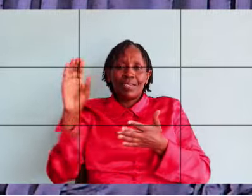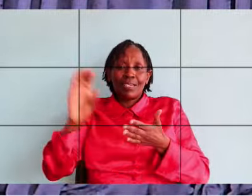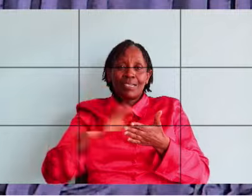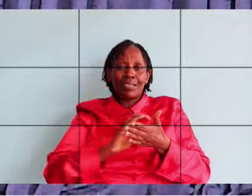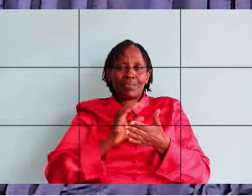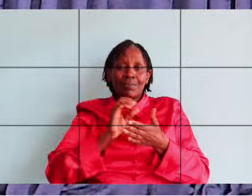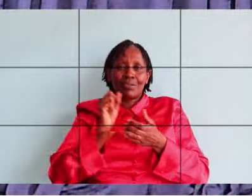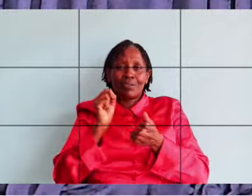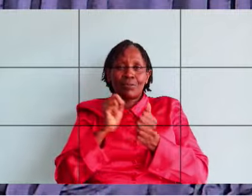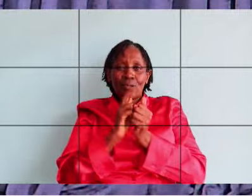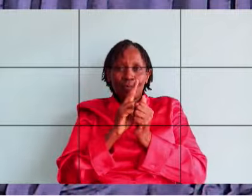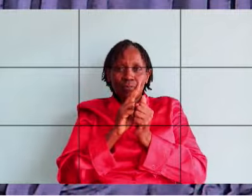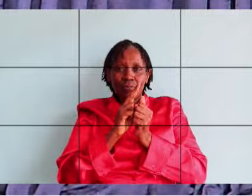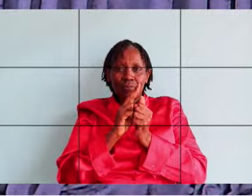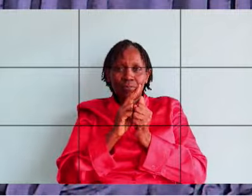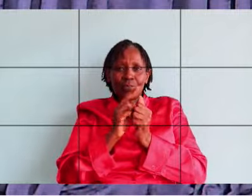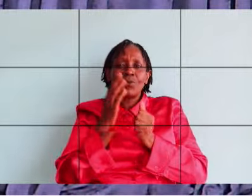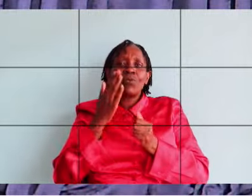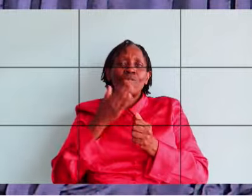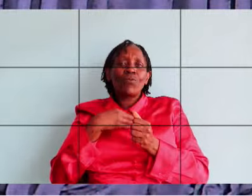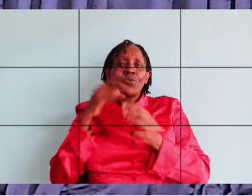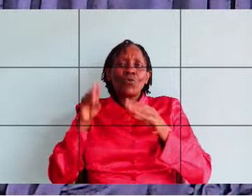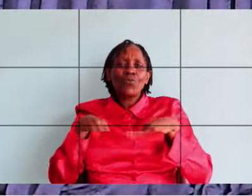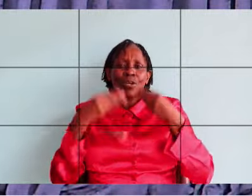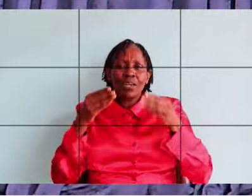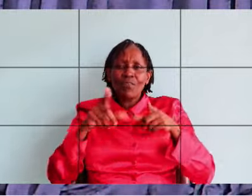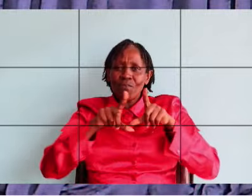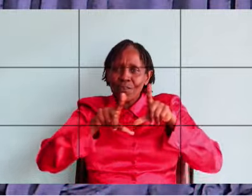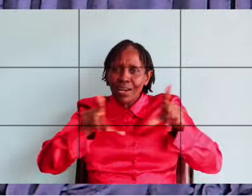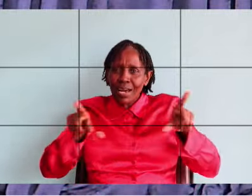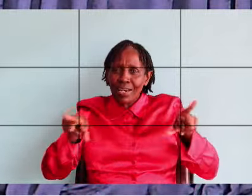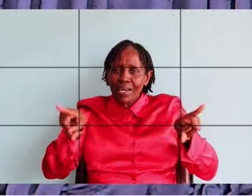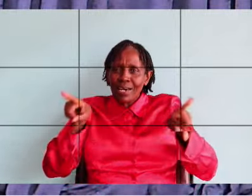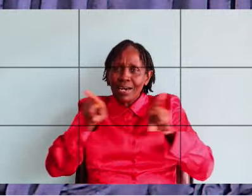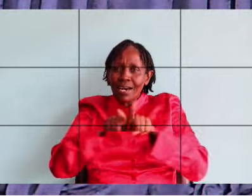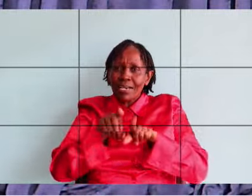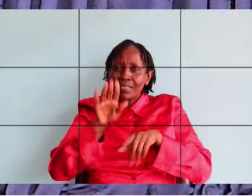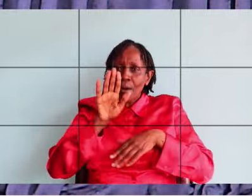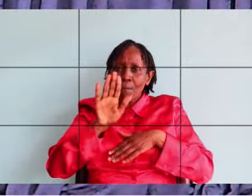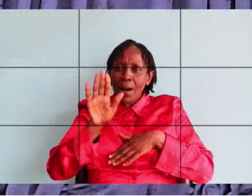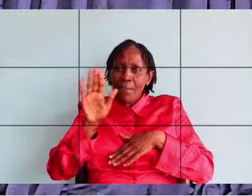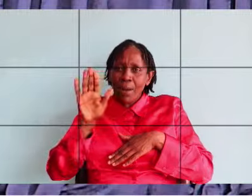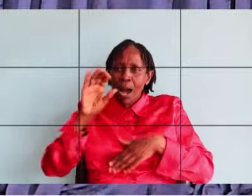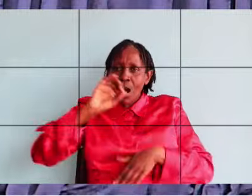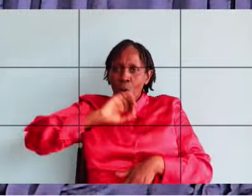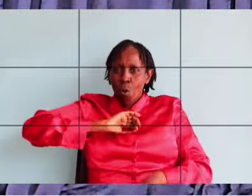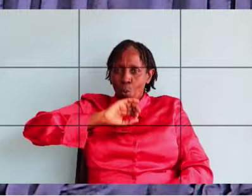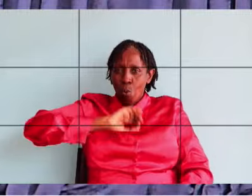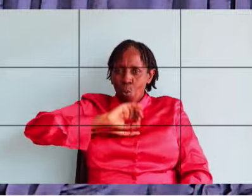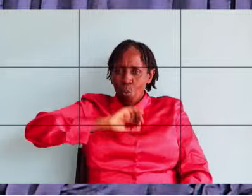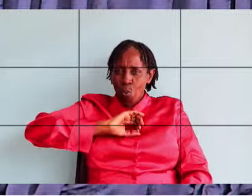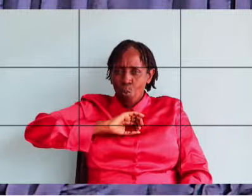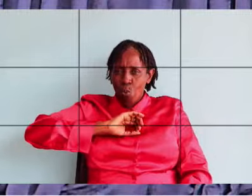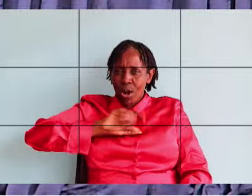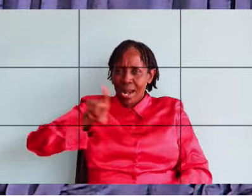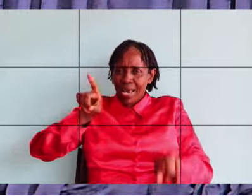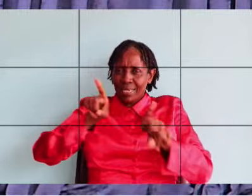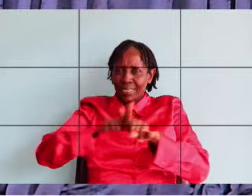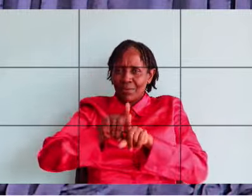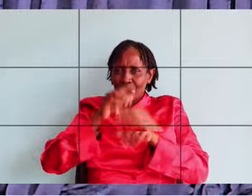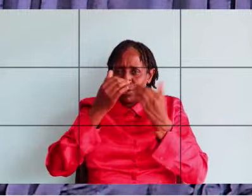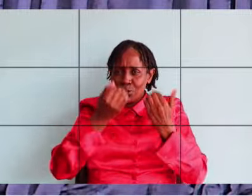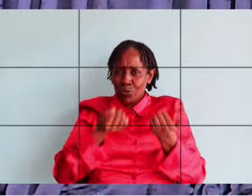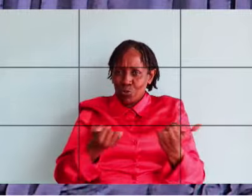and told him, I'm going to give you this land as your inheritance, and I'm going to give it to your descendants so that they can possess